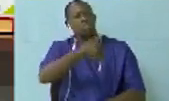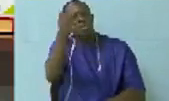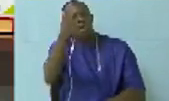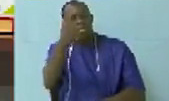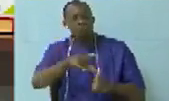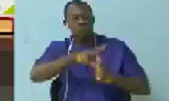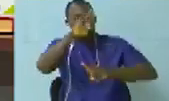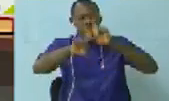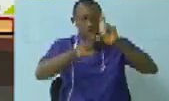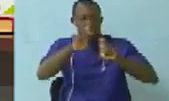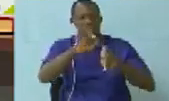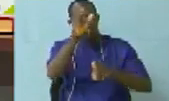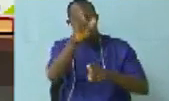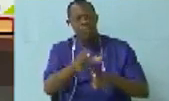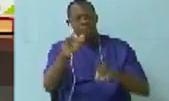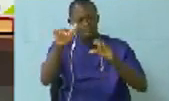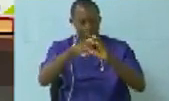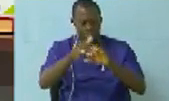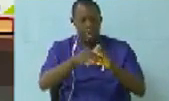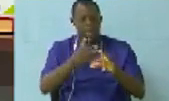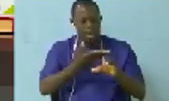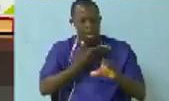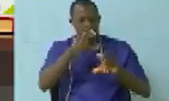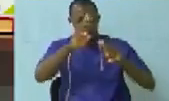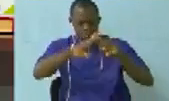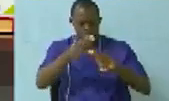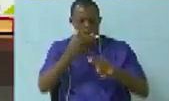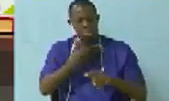members were in. Who